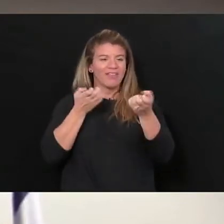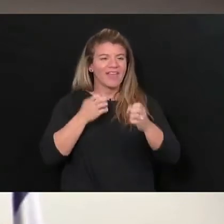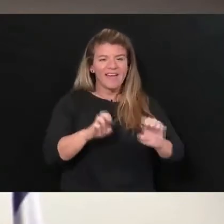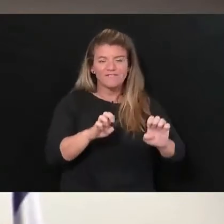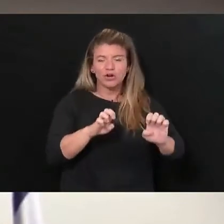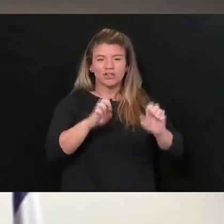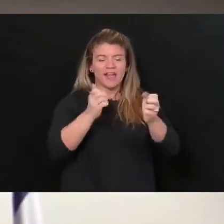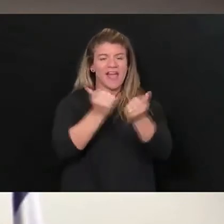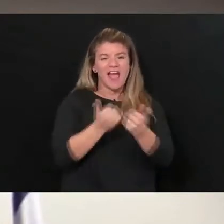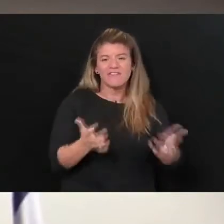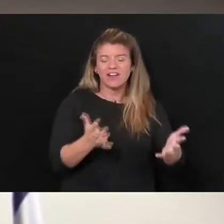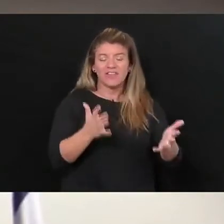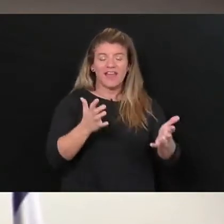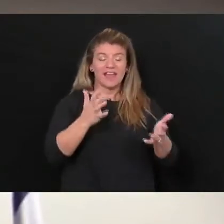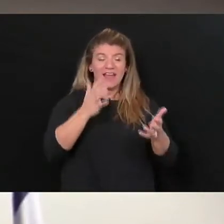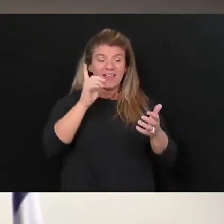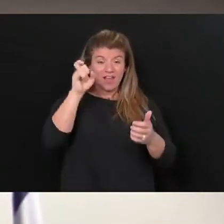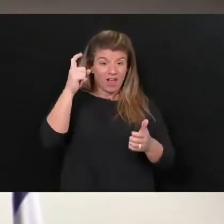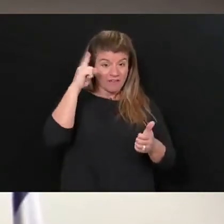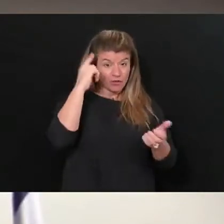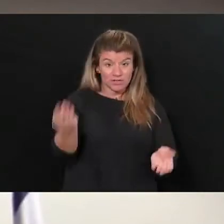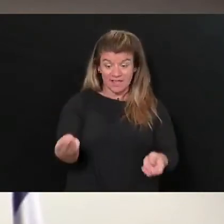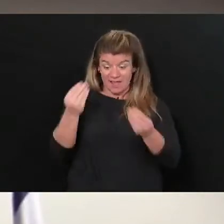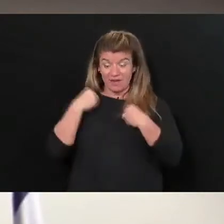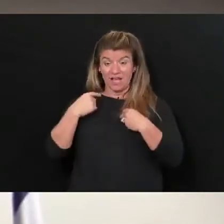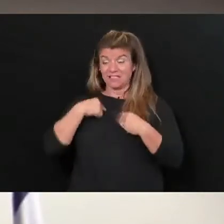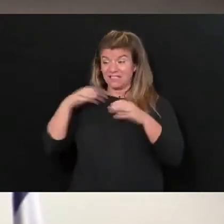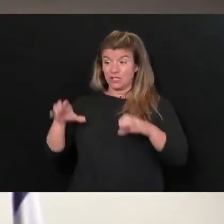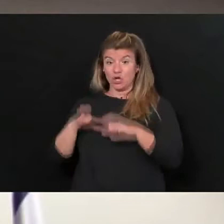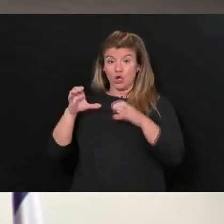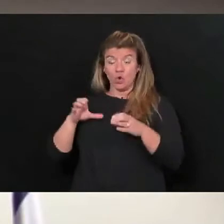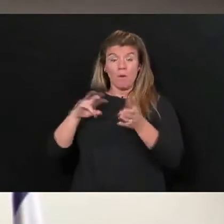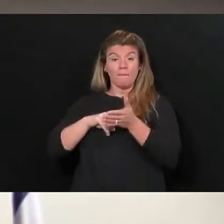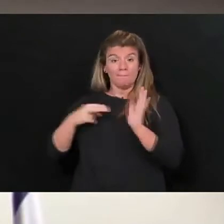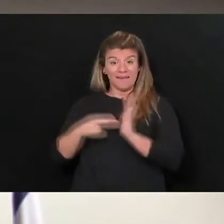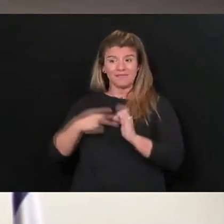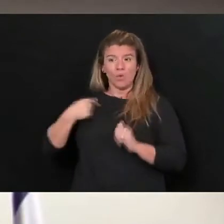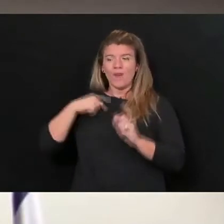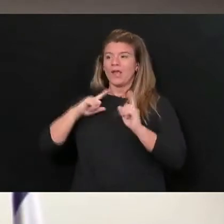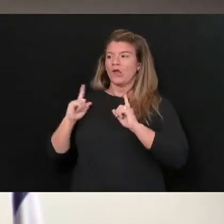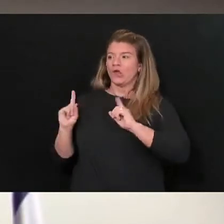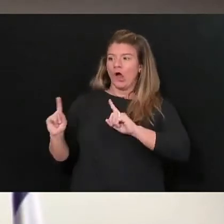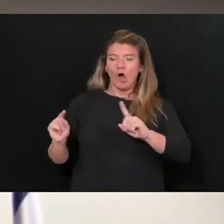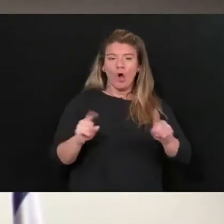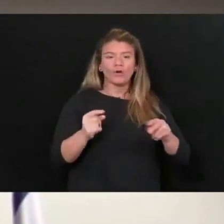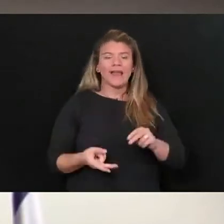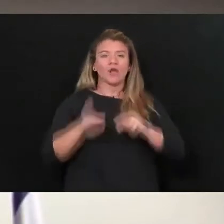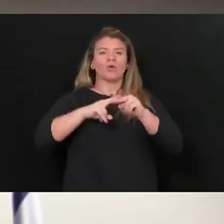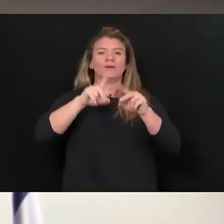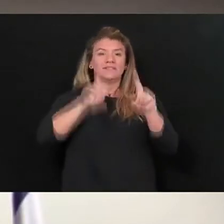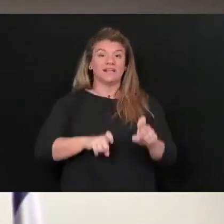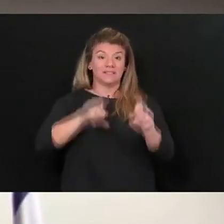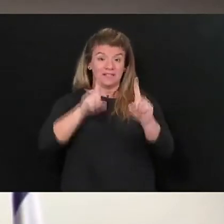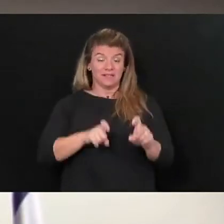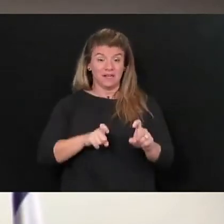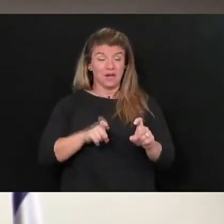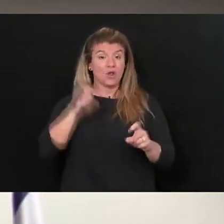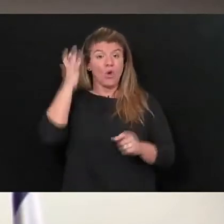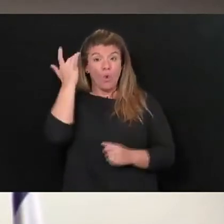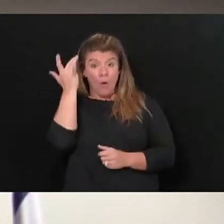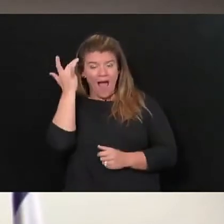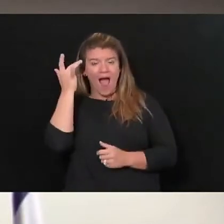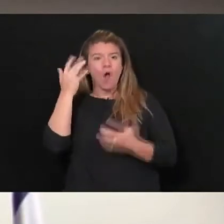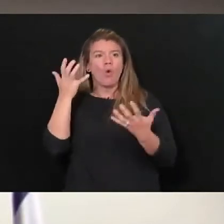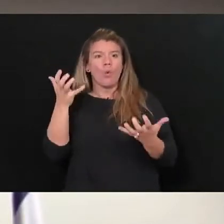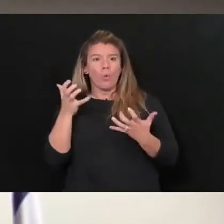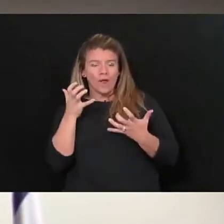has directed us to, which is to get those testing numbers up, as Dr. Marsh points out, to address and